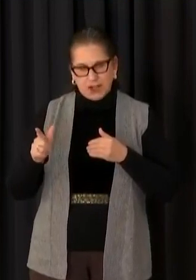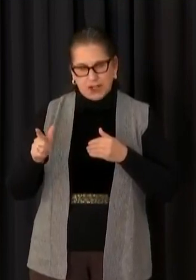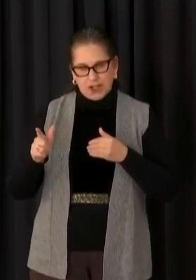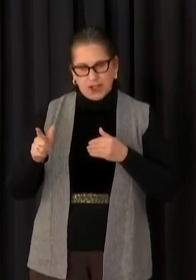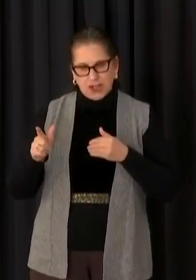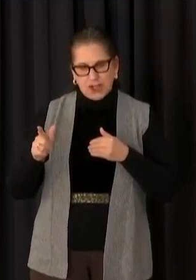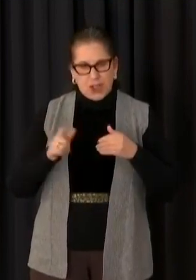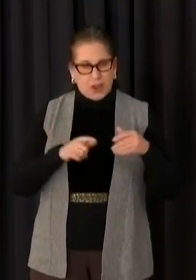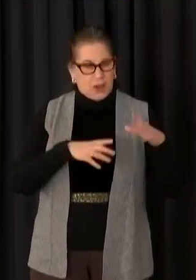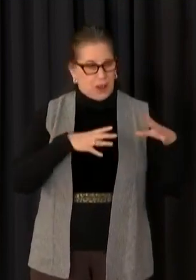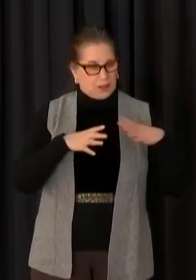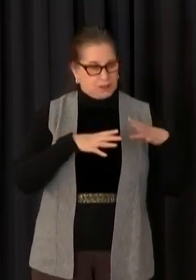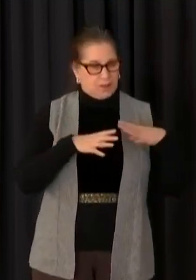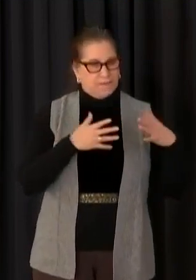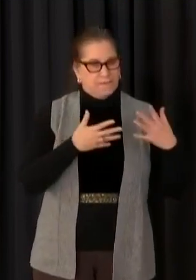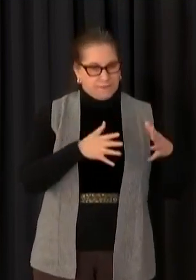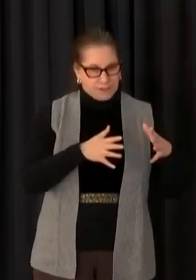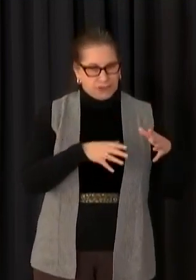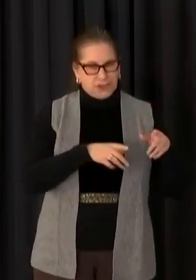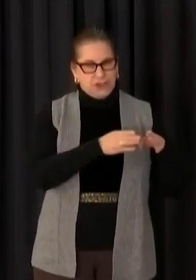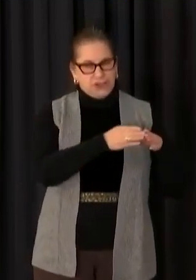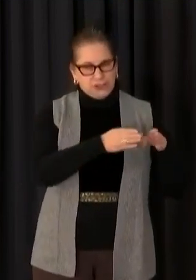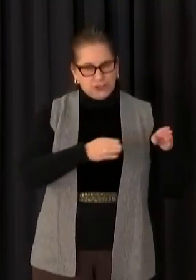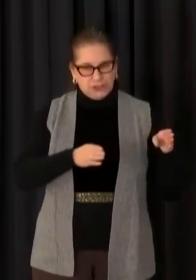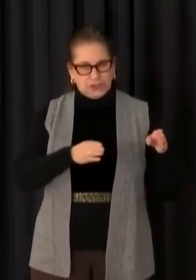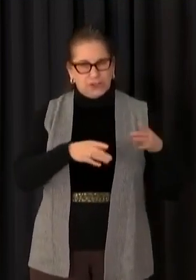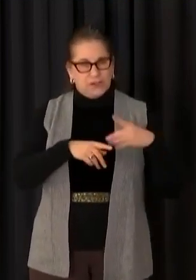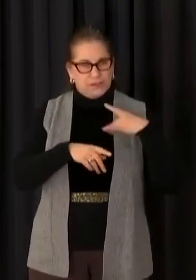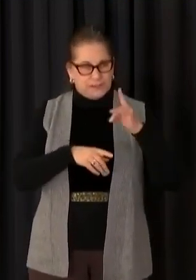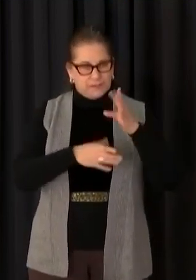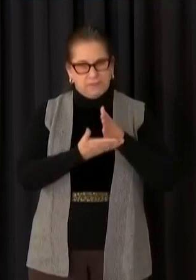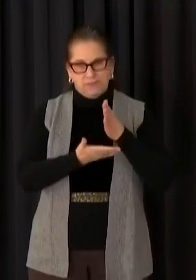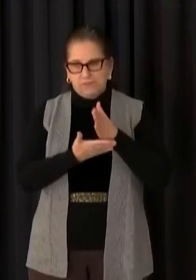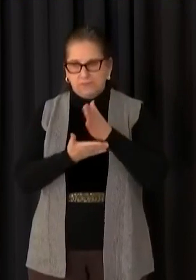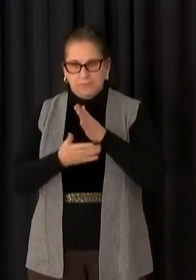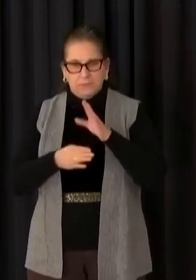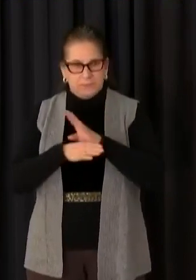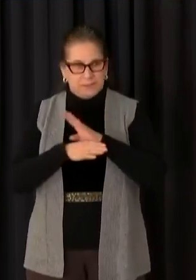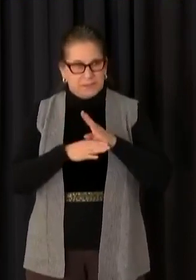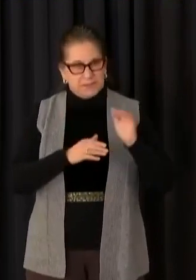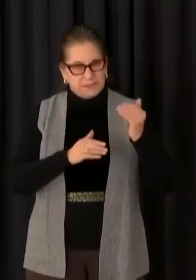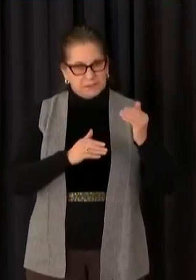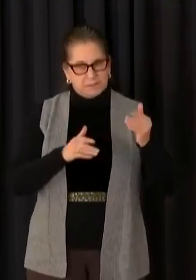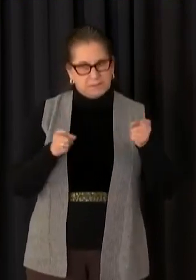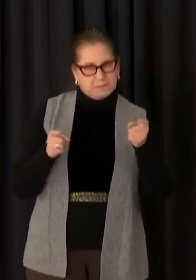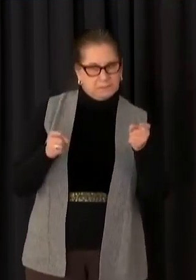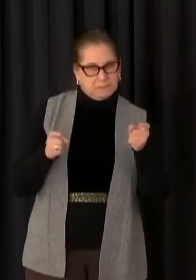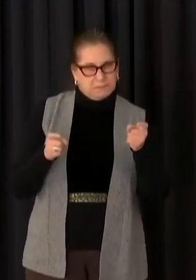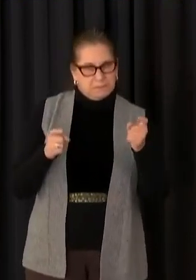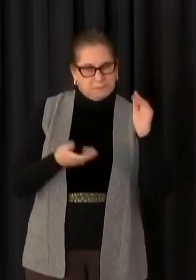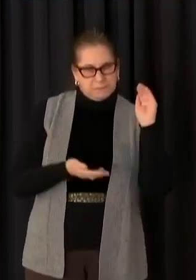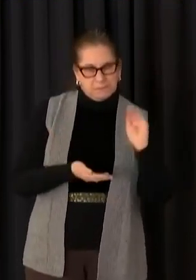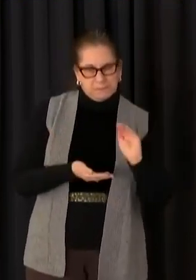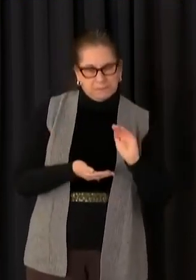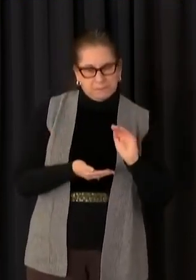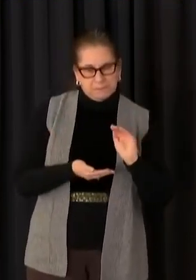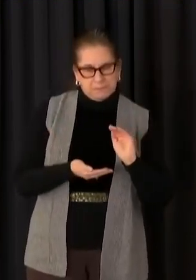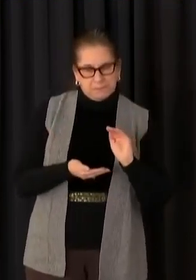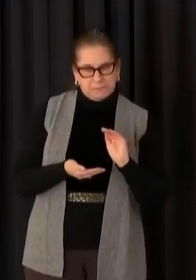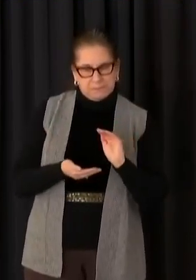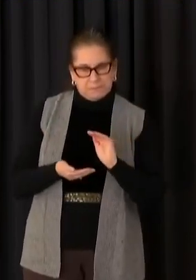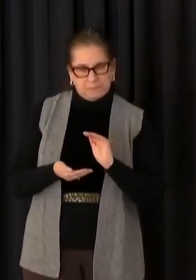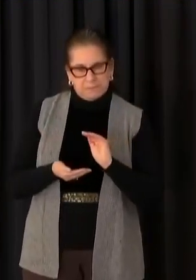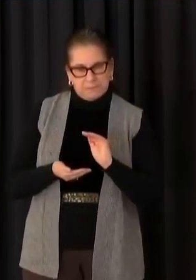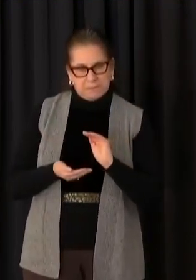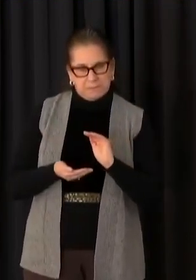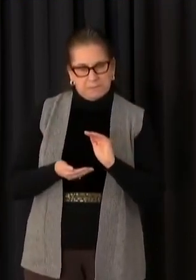us hopefully stay in this place and not go up any higher. These are also the